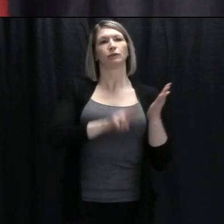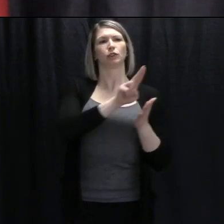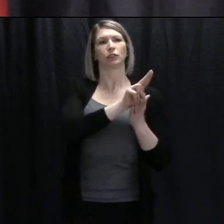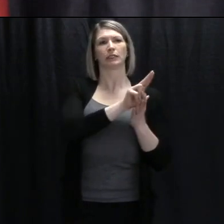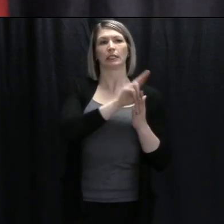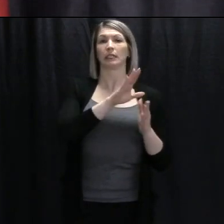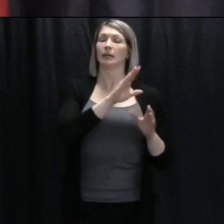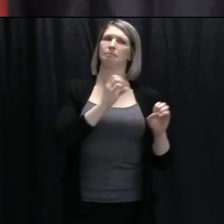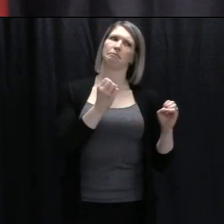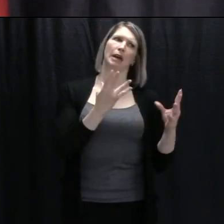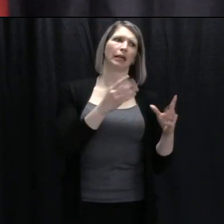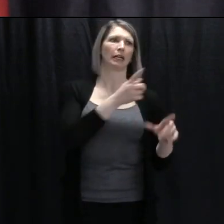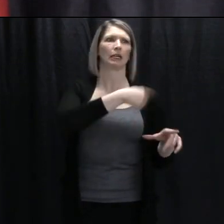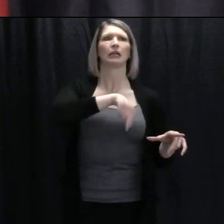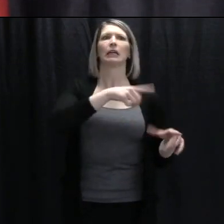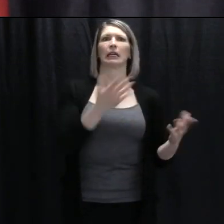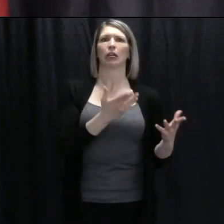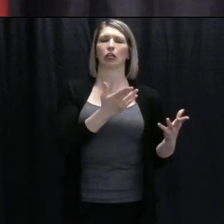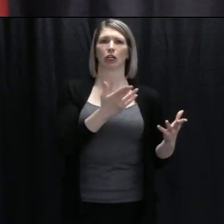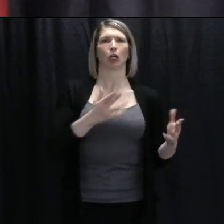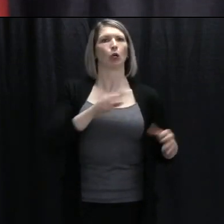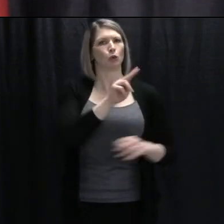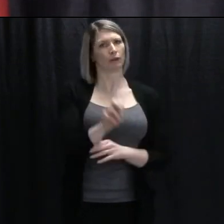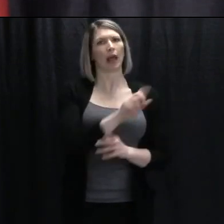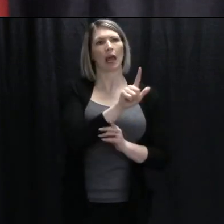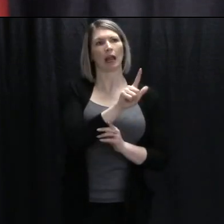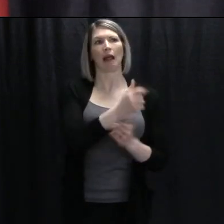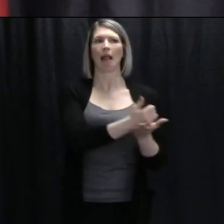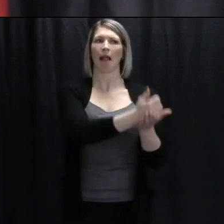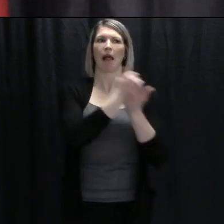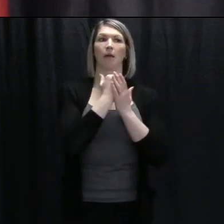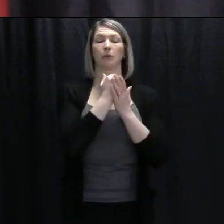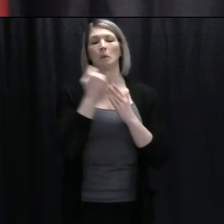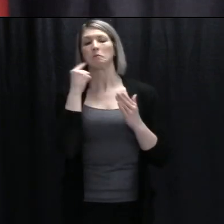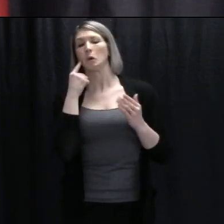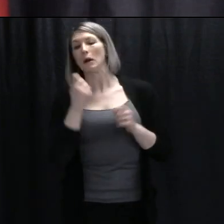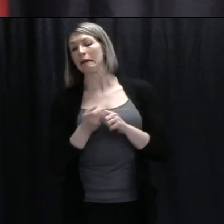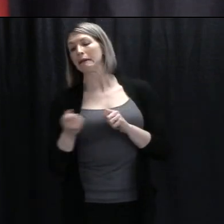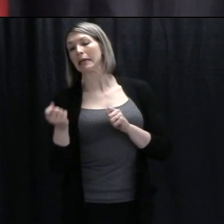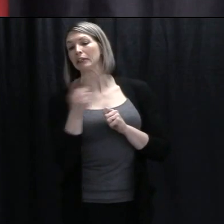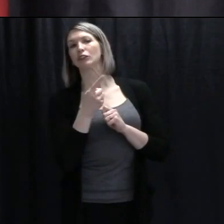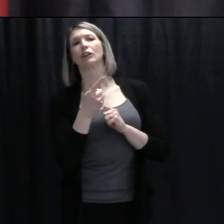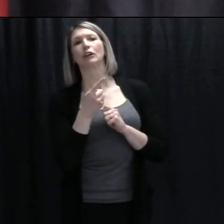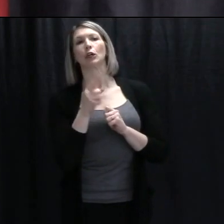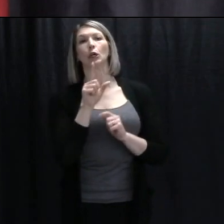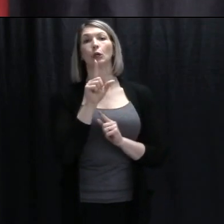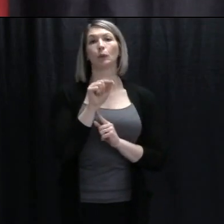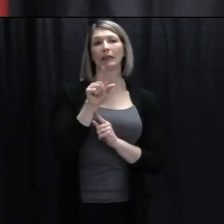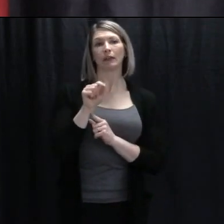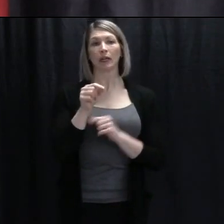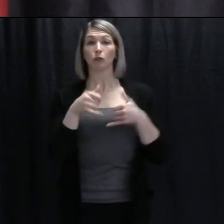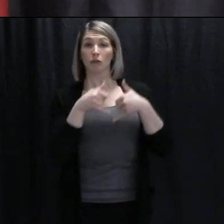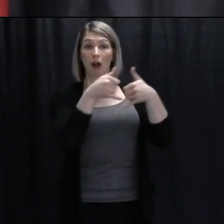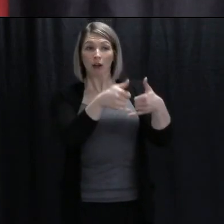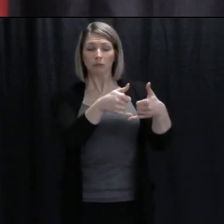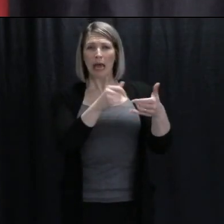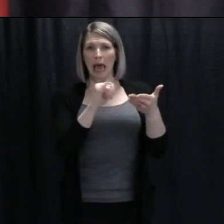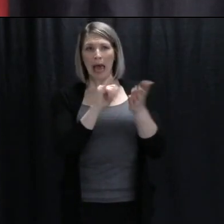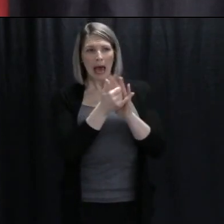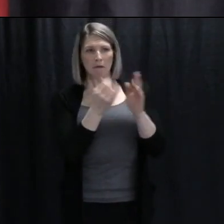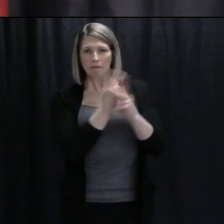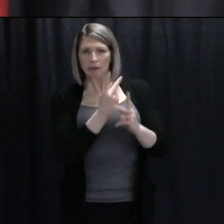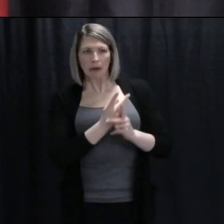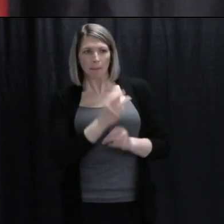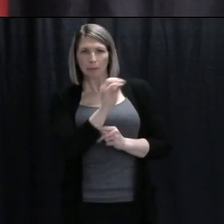the September 2020 term, as well as the process for determining scholarship requirements. Both